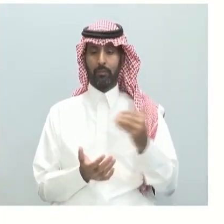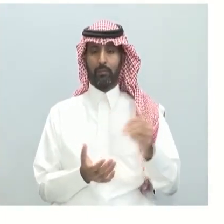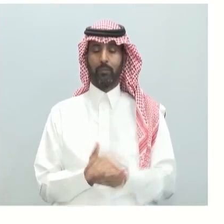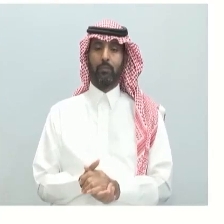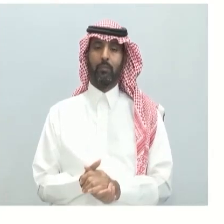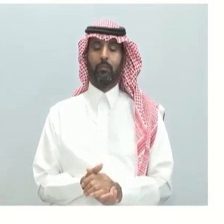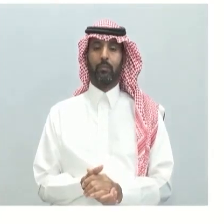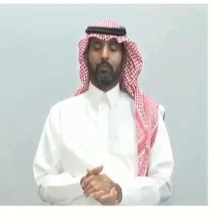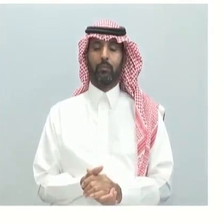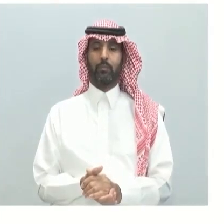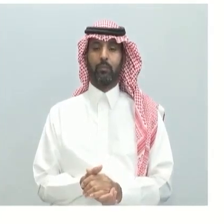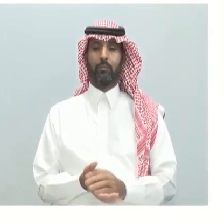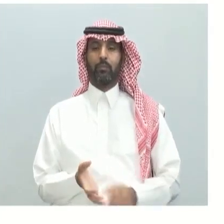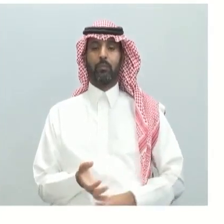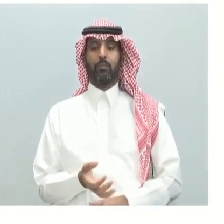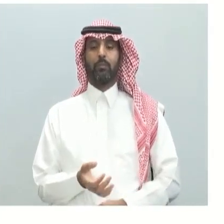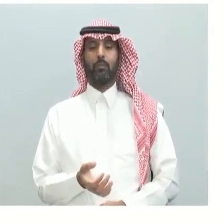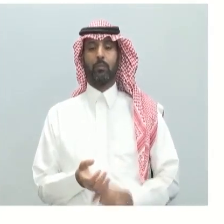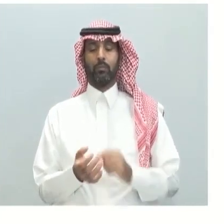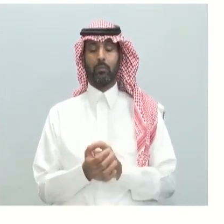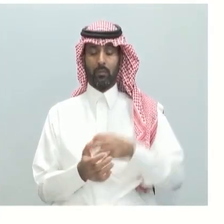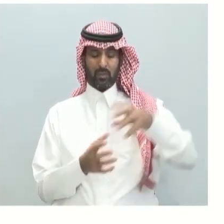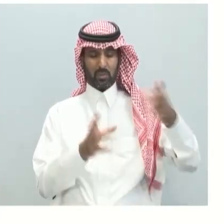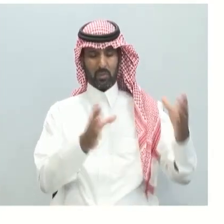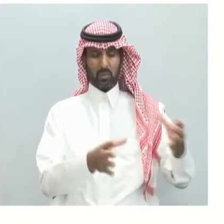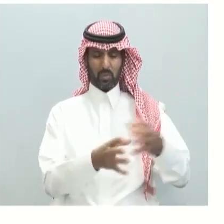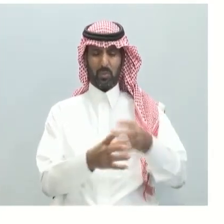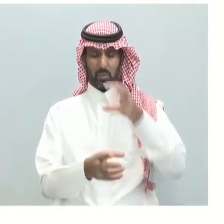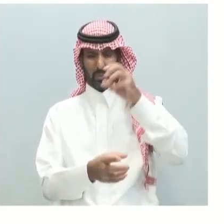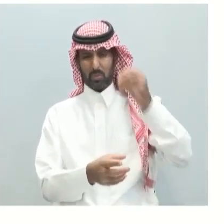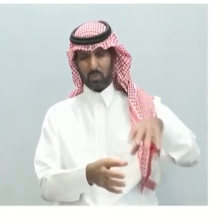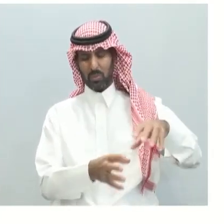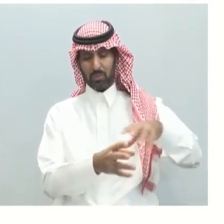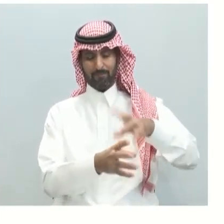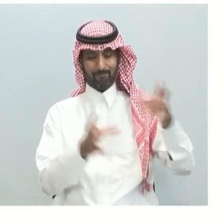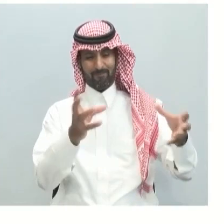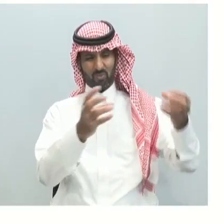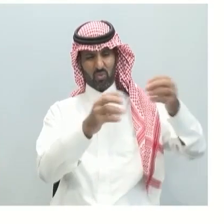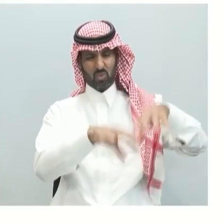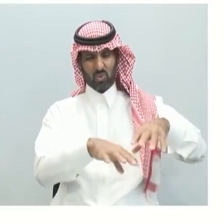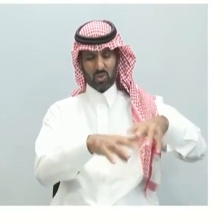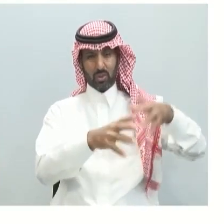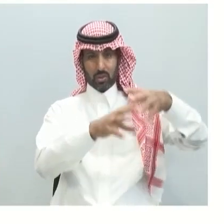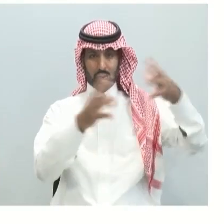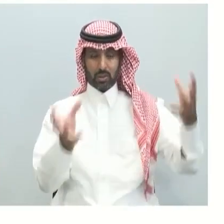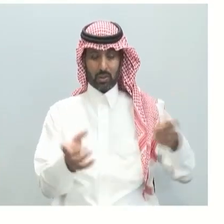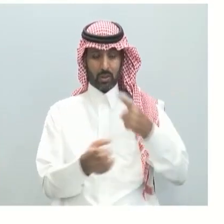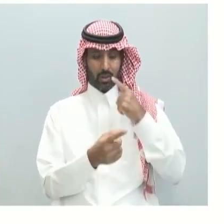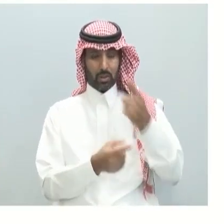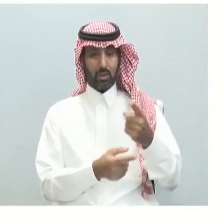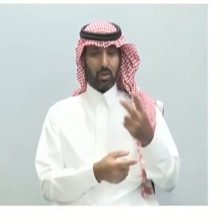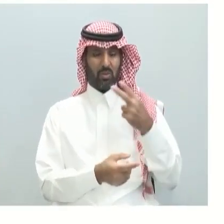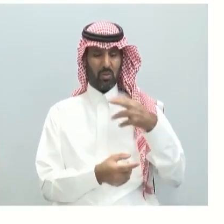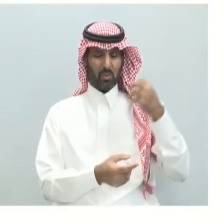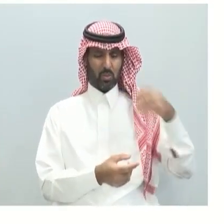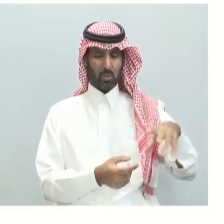make our neighborhoods greener. The garbage is seldom collected, and there is overflowing trash on a daily basis. When